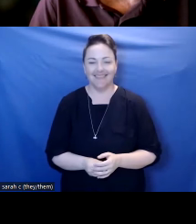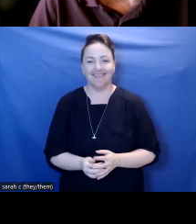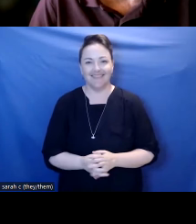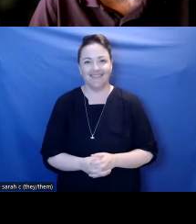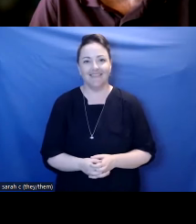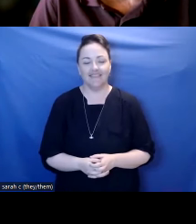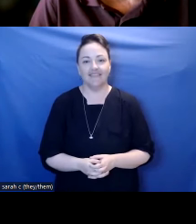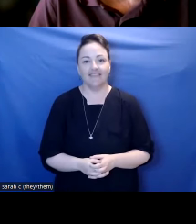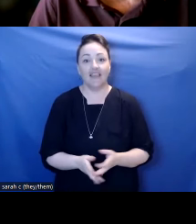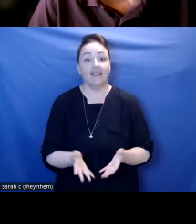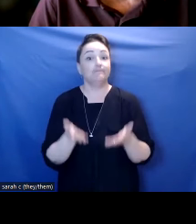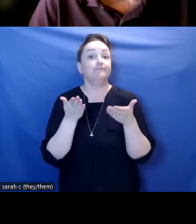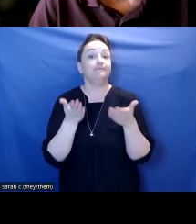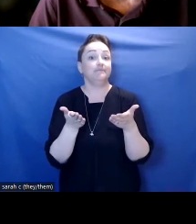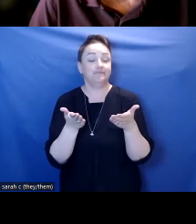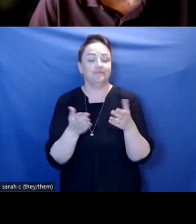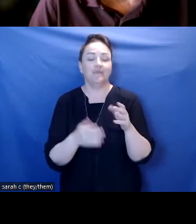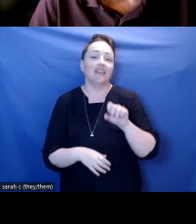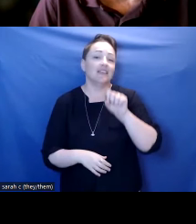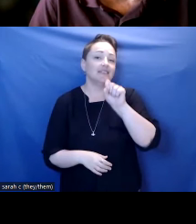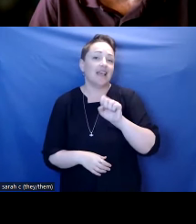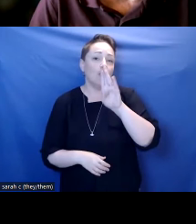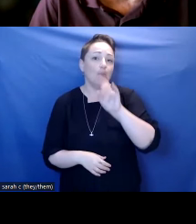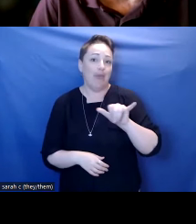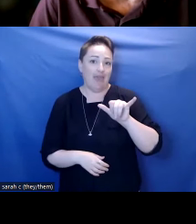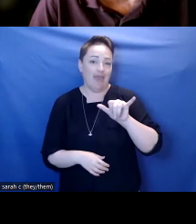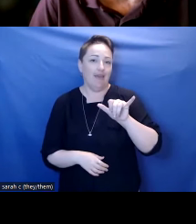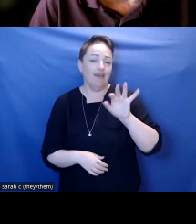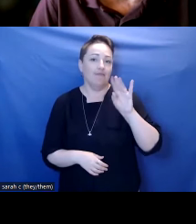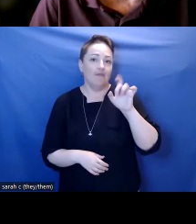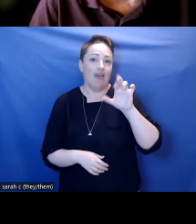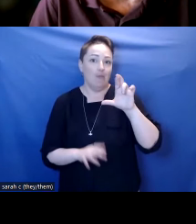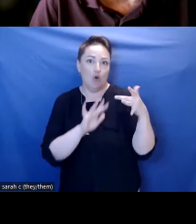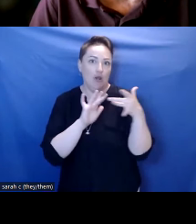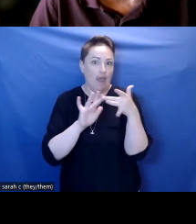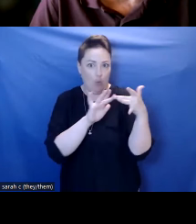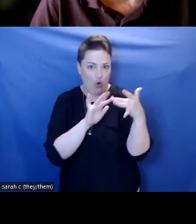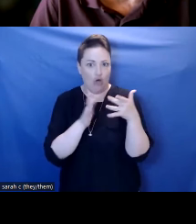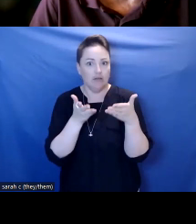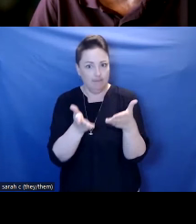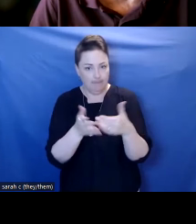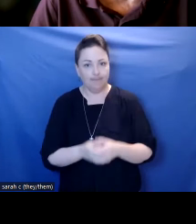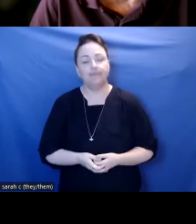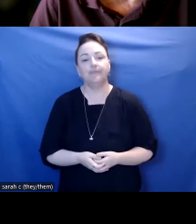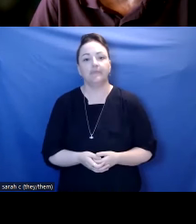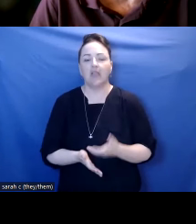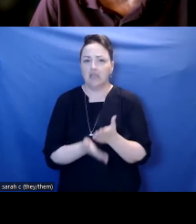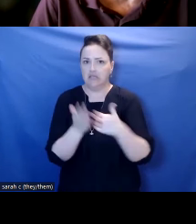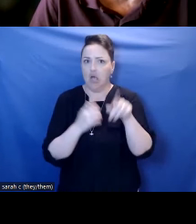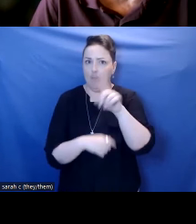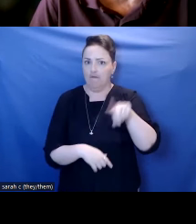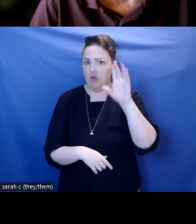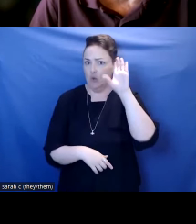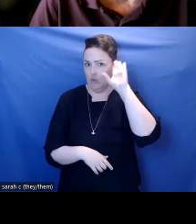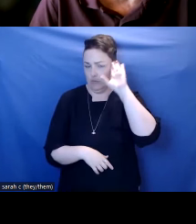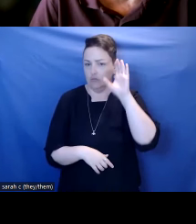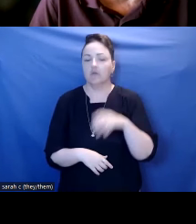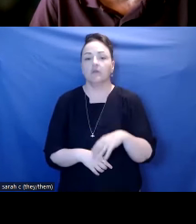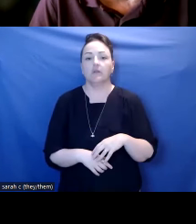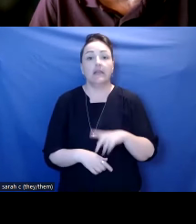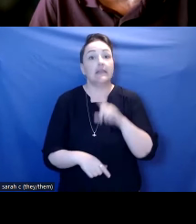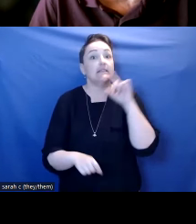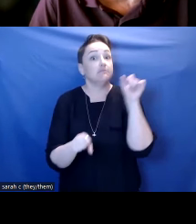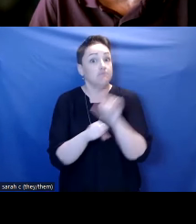And this is our South Bay Fiber Network, which I assume some of you have heard about. It is actually on the ground in practice. It's a ring